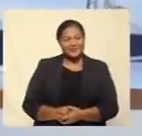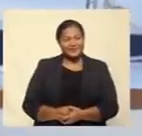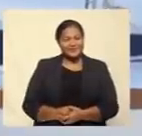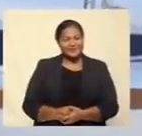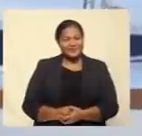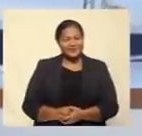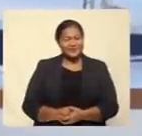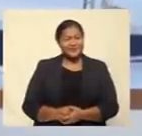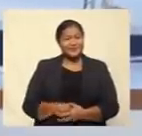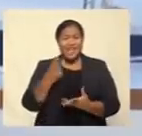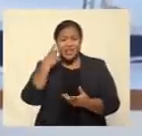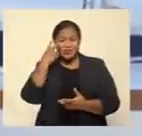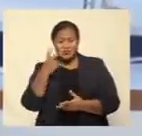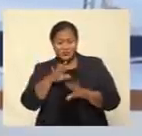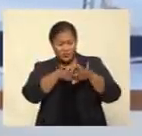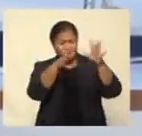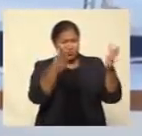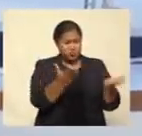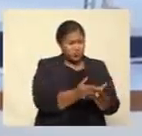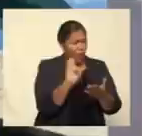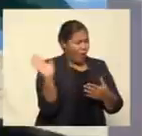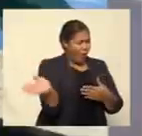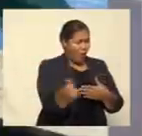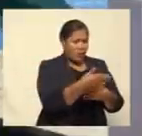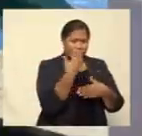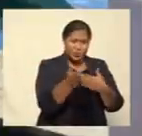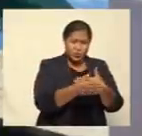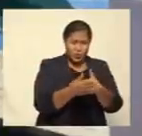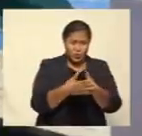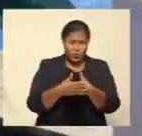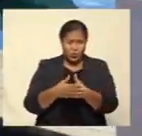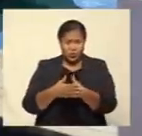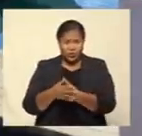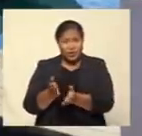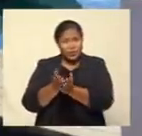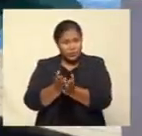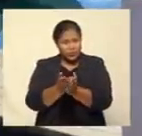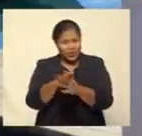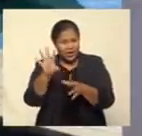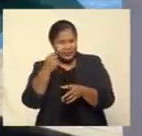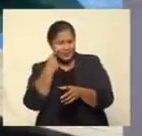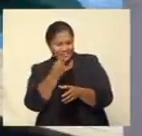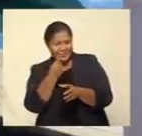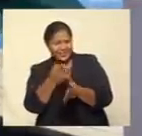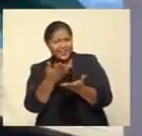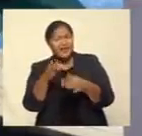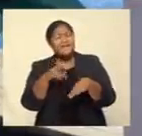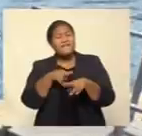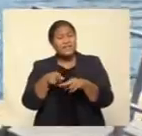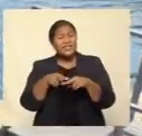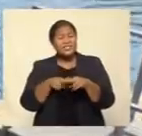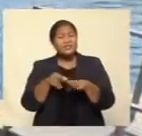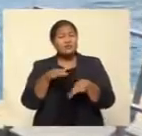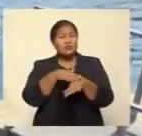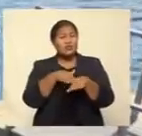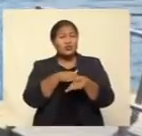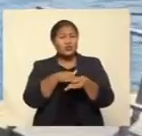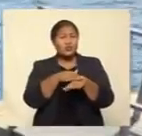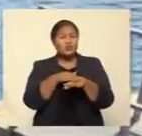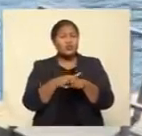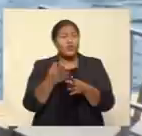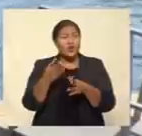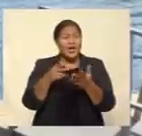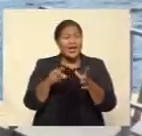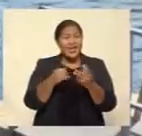As tourism worldwide remains closed, yachters are taking advantage of Fiji's Blue Lane initiative, which allows for